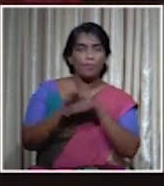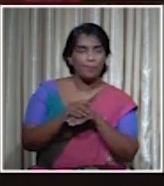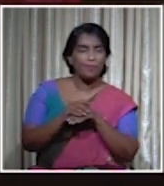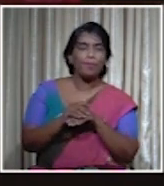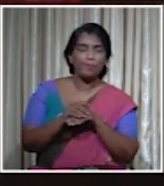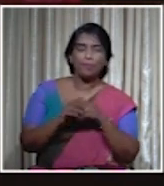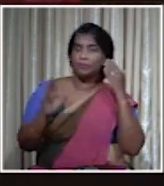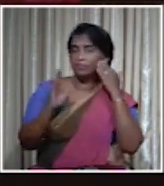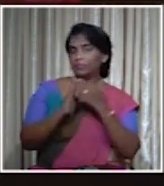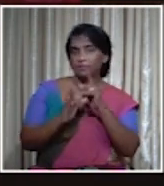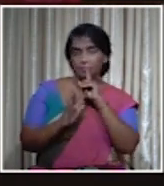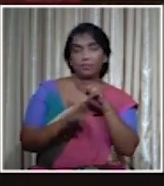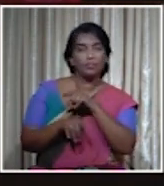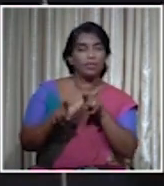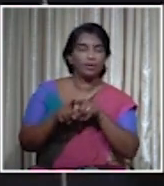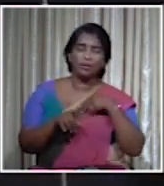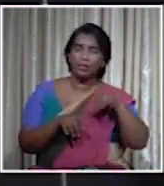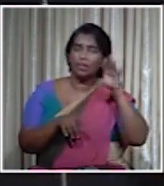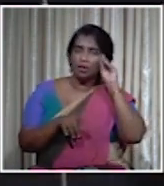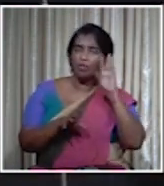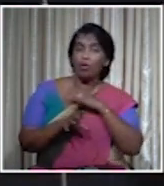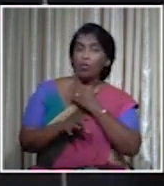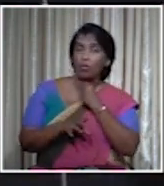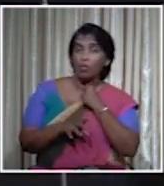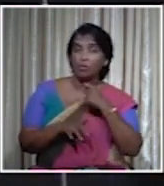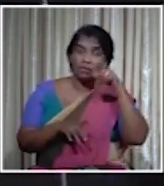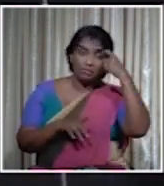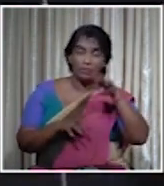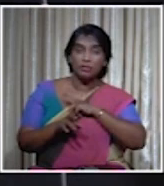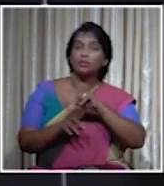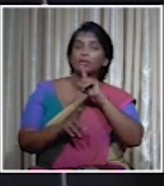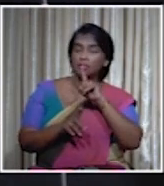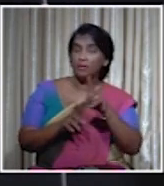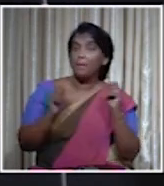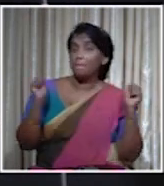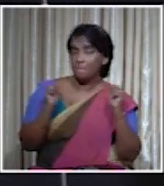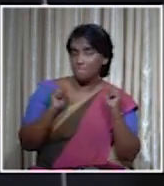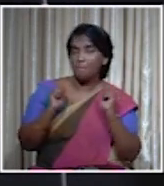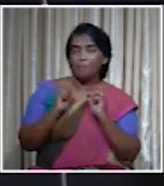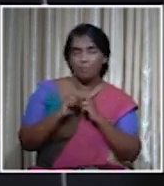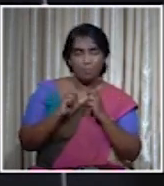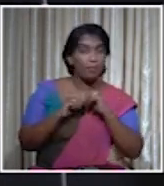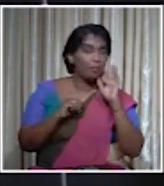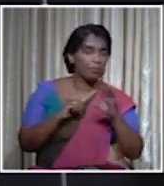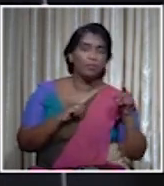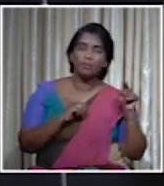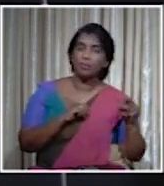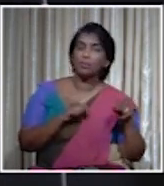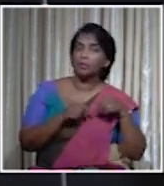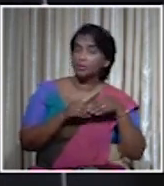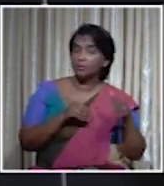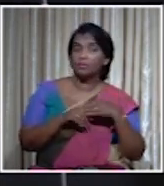realize the dangers of fabricating evidence and to look at the veracity of evidence available for him to carry